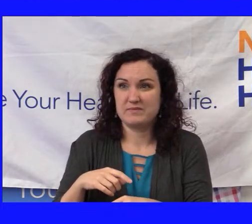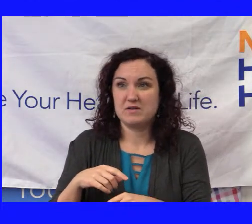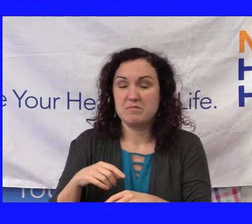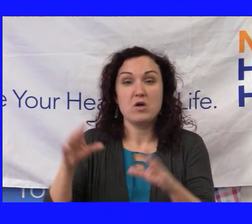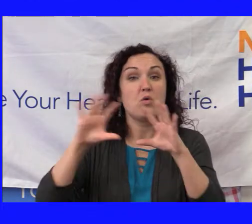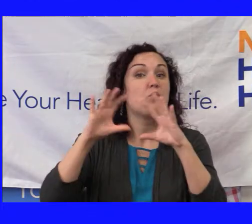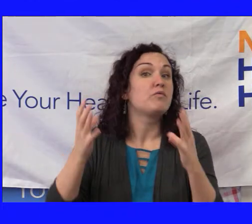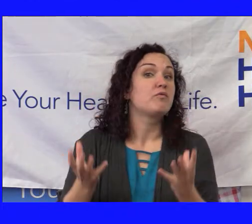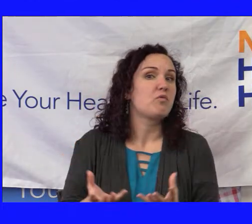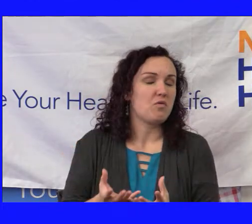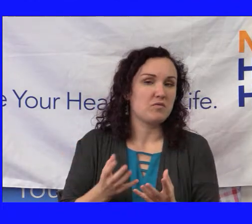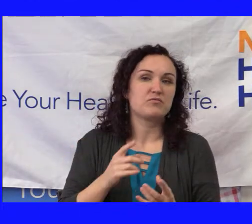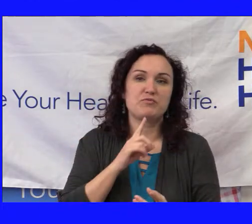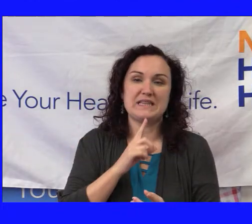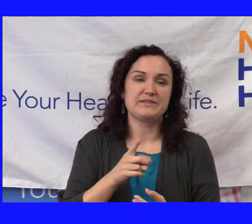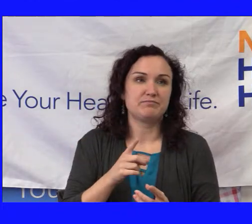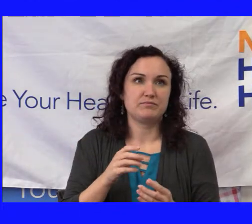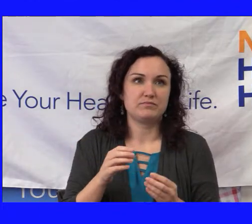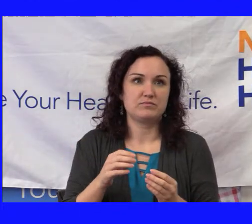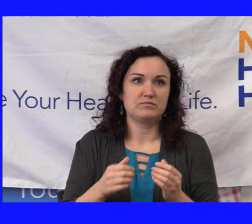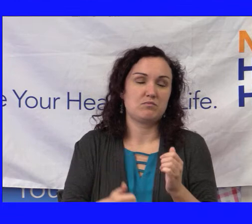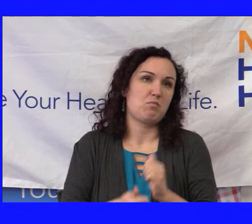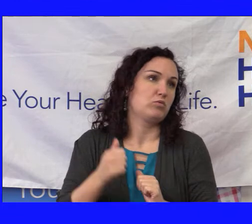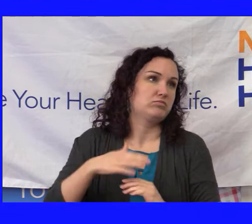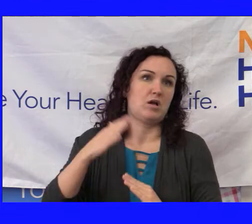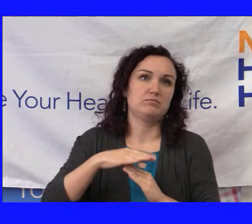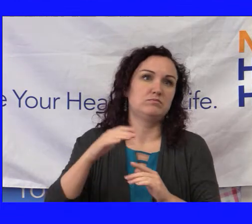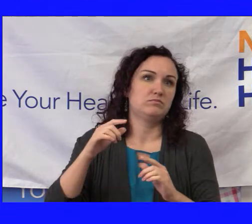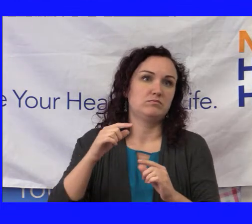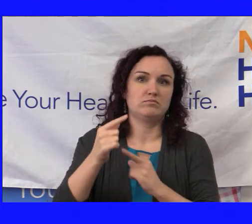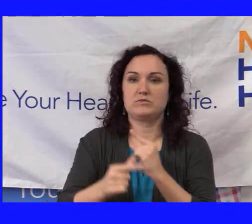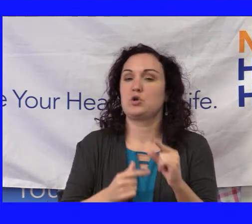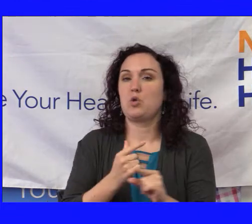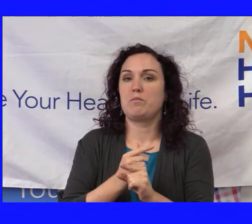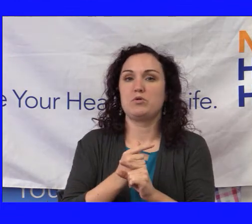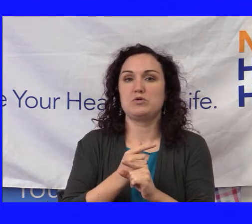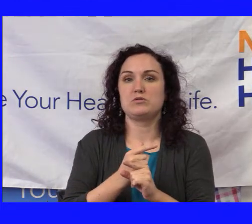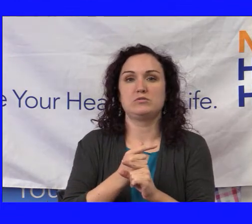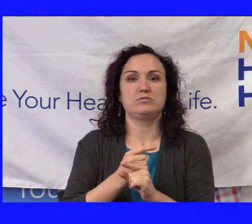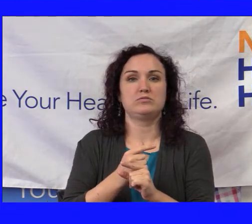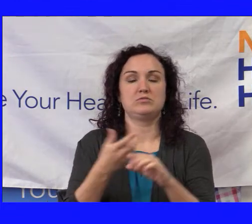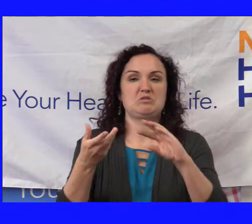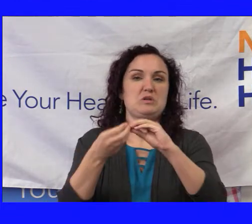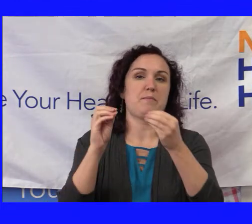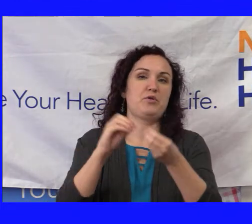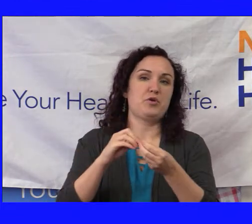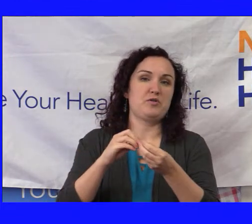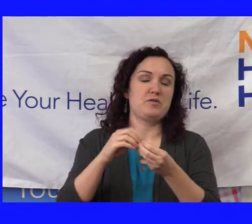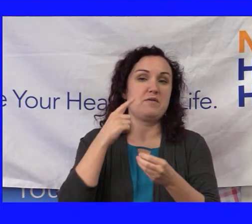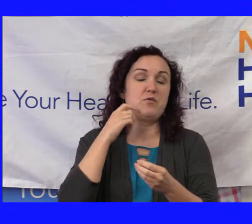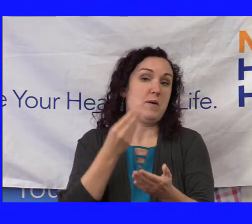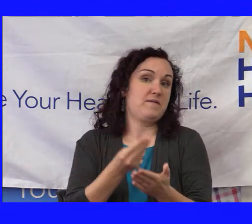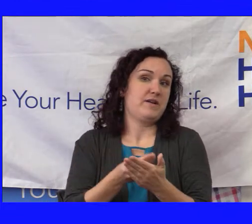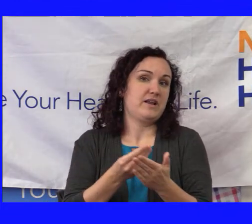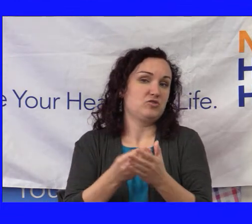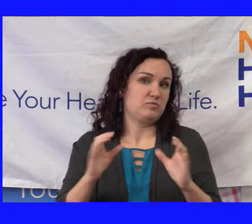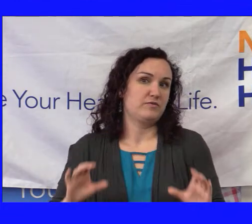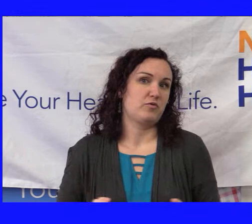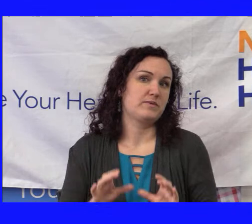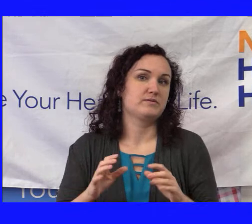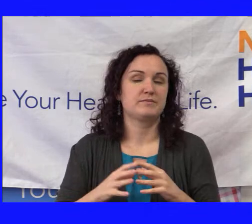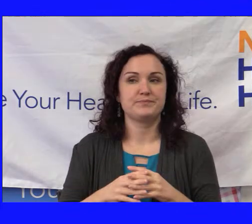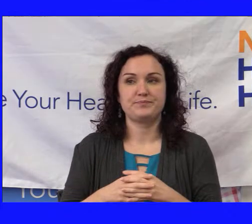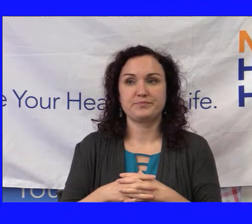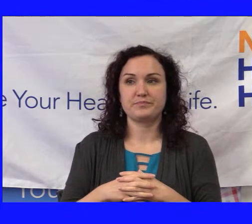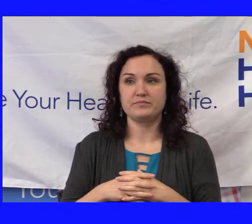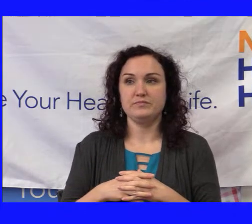But overall, it is our most global measure of our financial performance. And